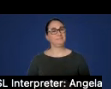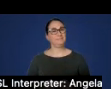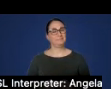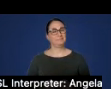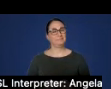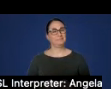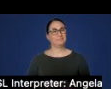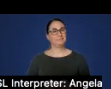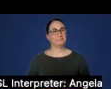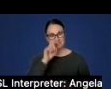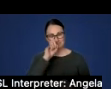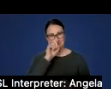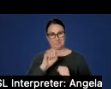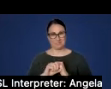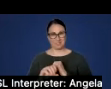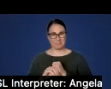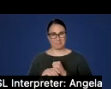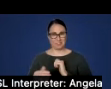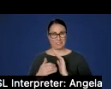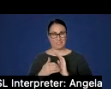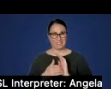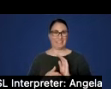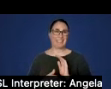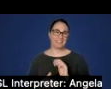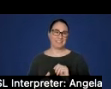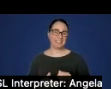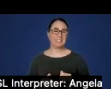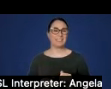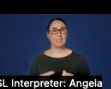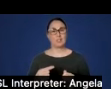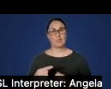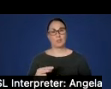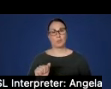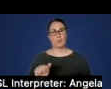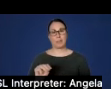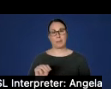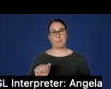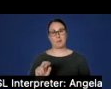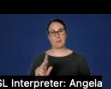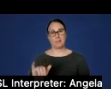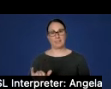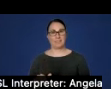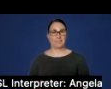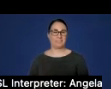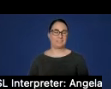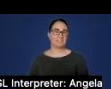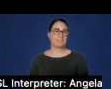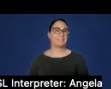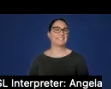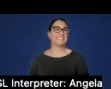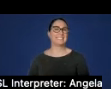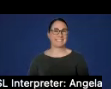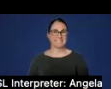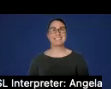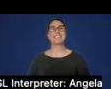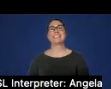This is Dave, head of marketing at a ketchup company, about to use Grammarly to handle a tight deadline. Thanks.